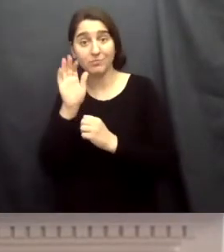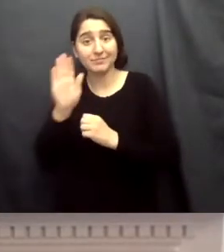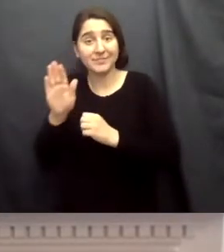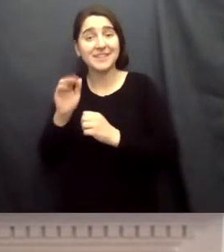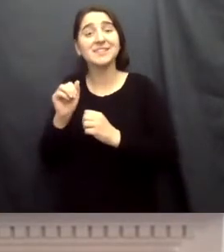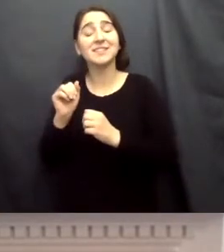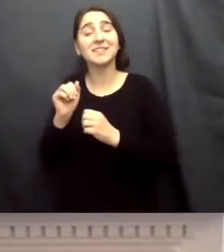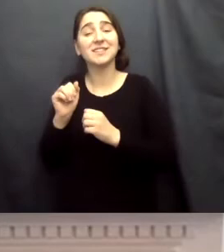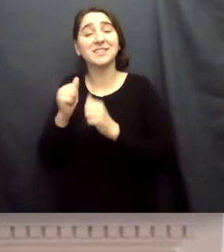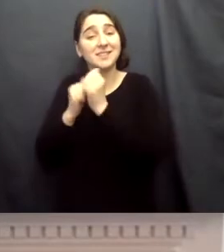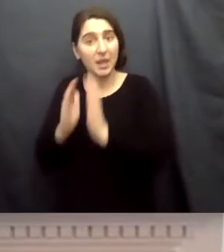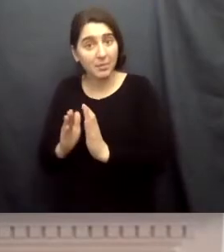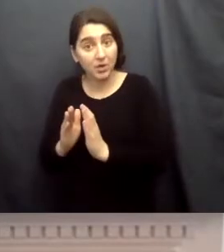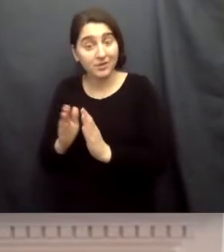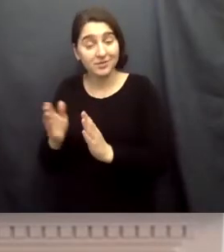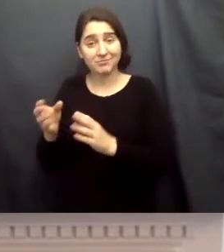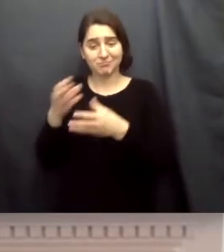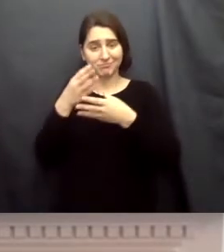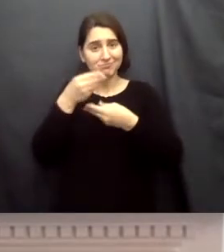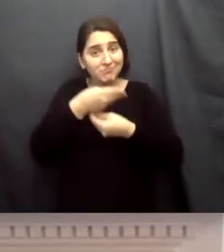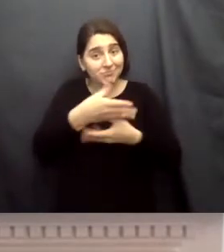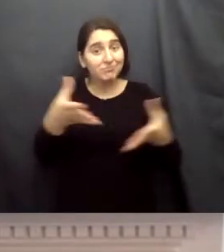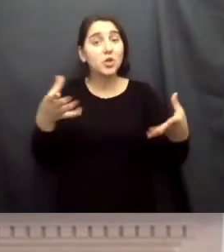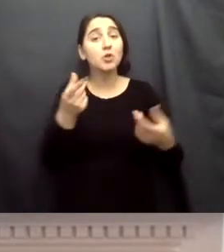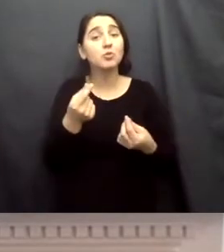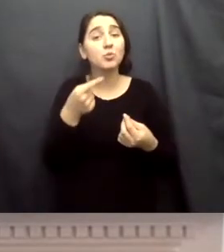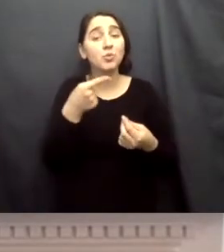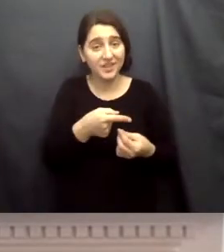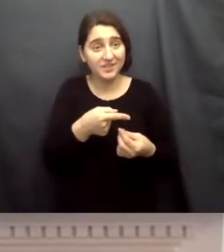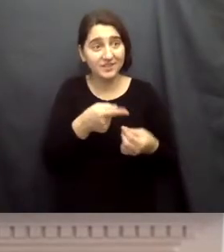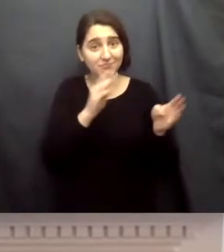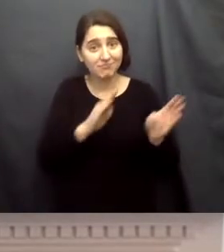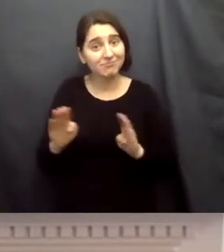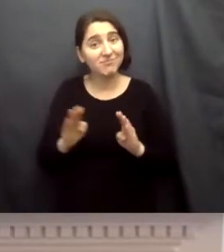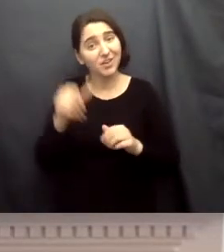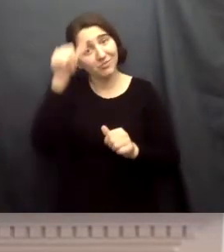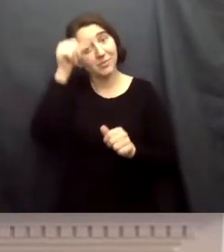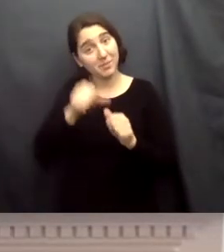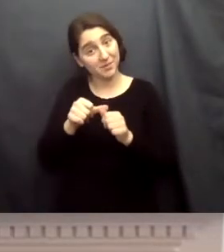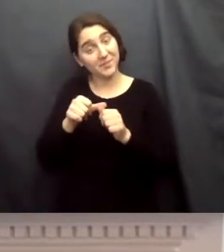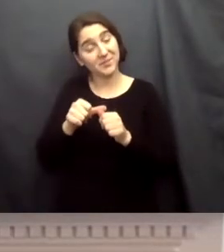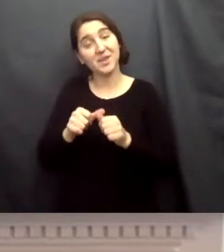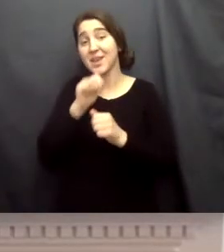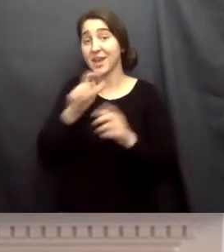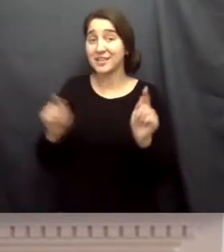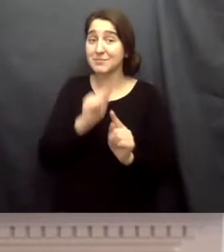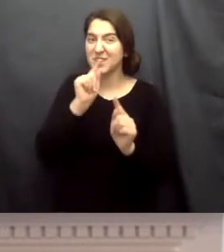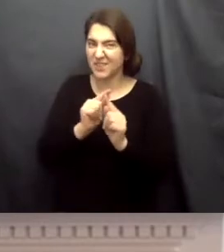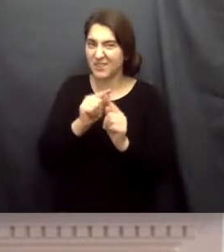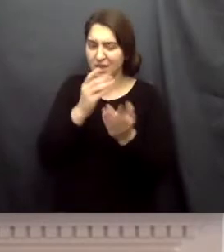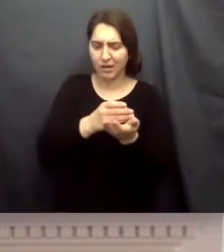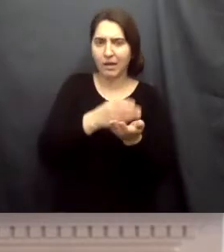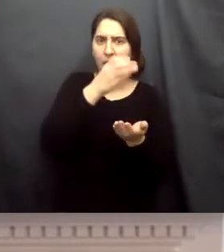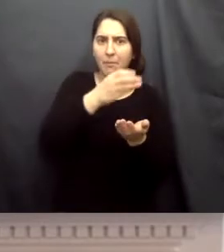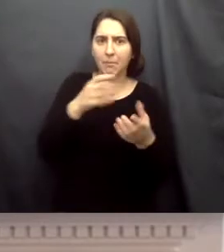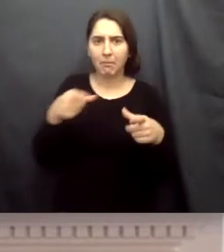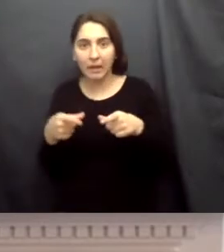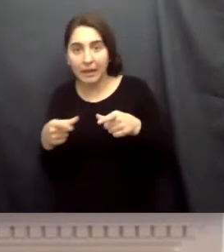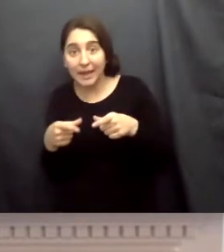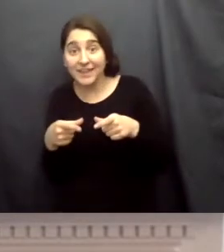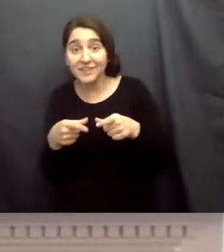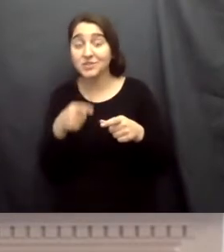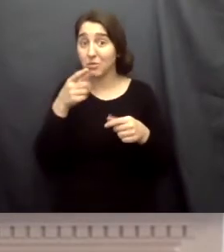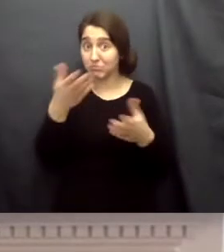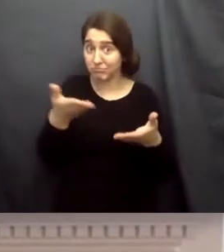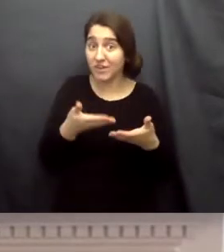this with his disciples, he told them to do this and to remember. He wasn't specific about what would